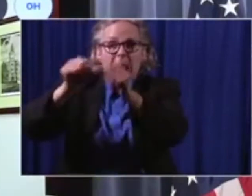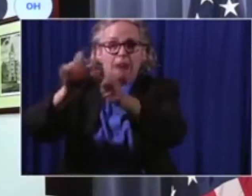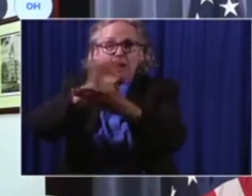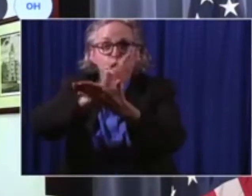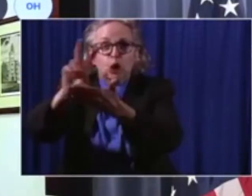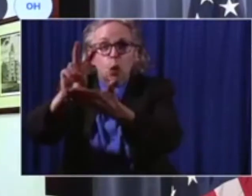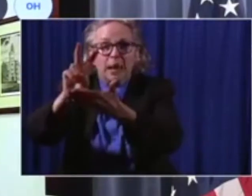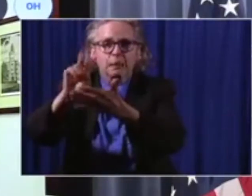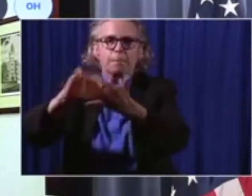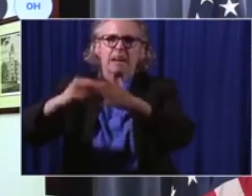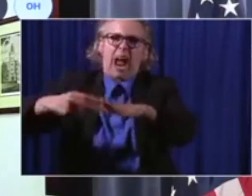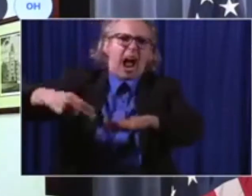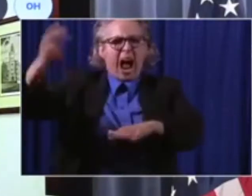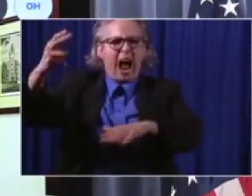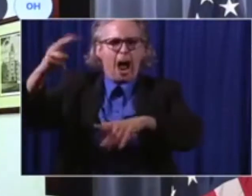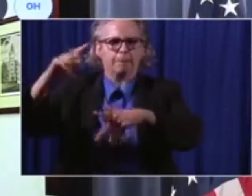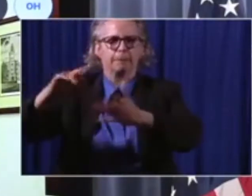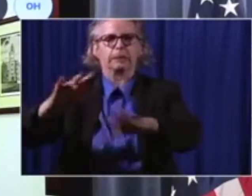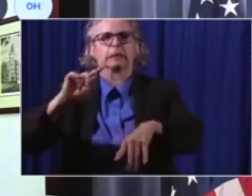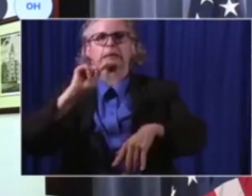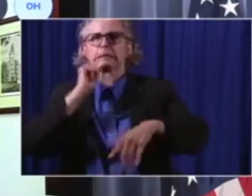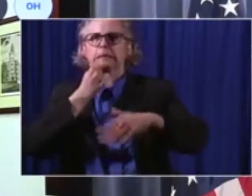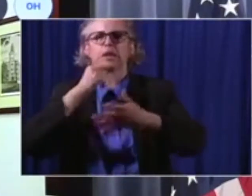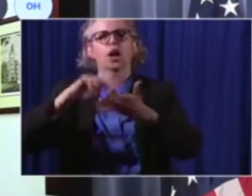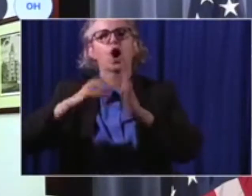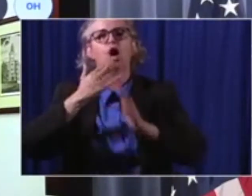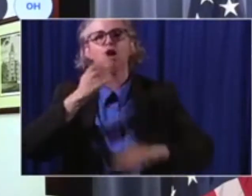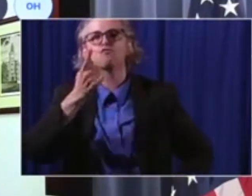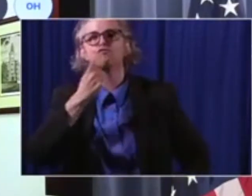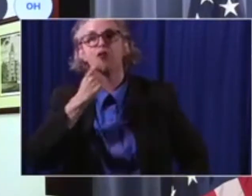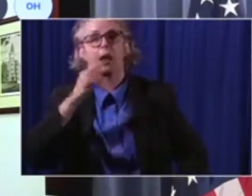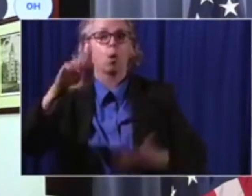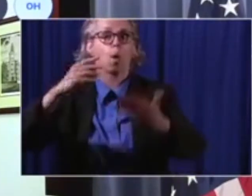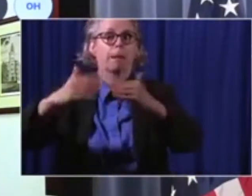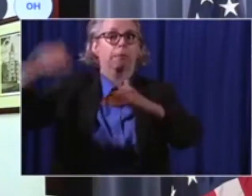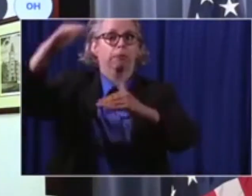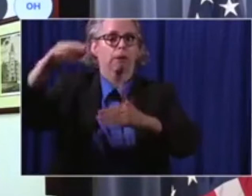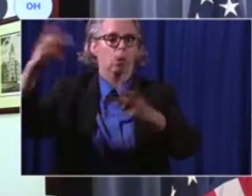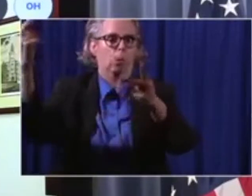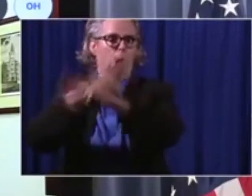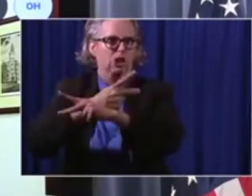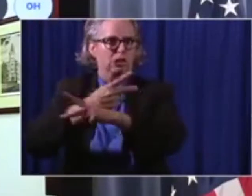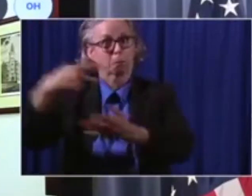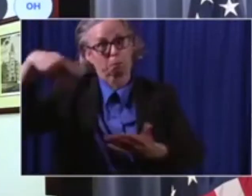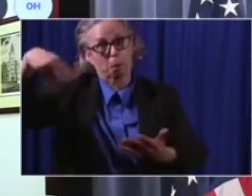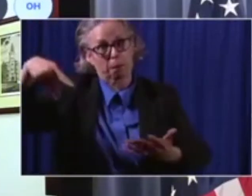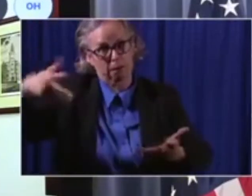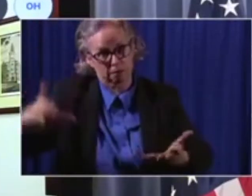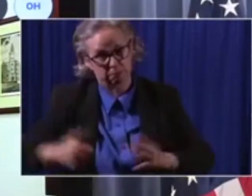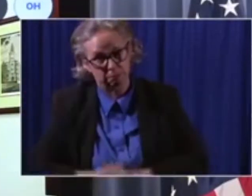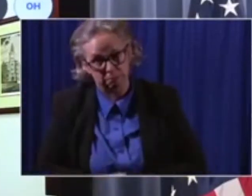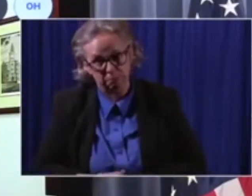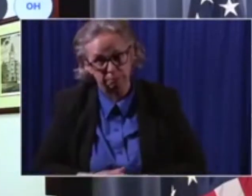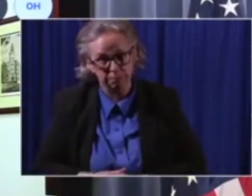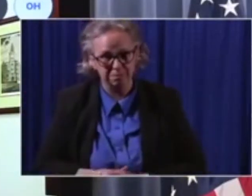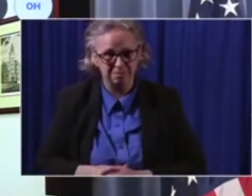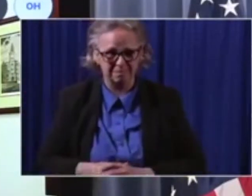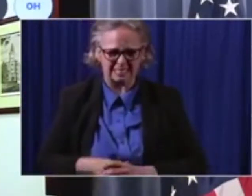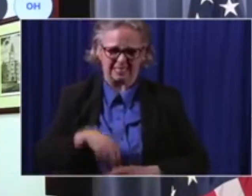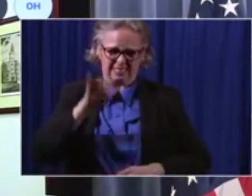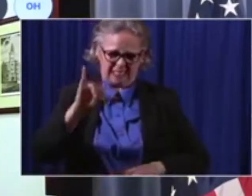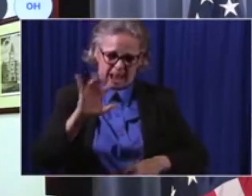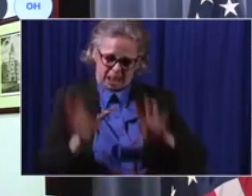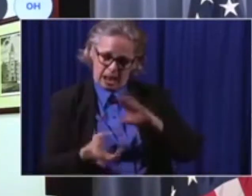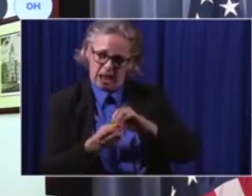not untrigger and you'll remain either red or higher. So this is in some ways a very important metric to look at what is